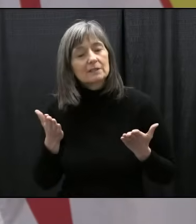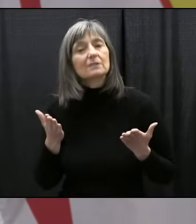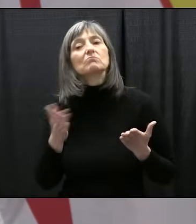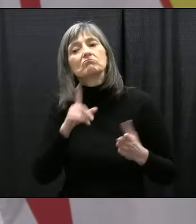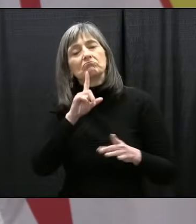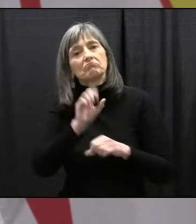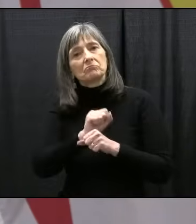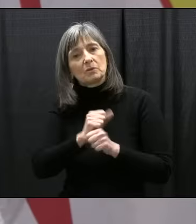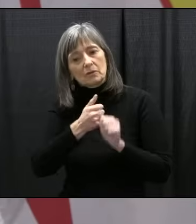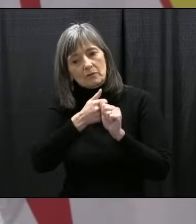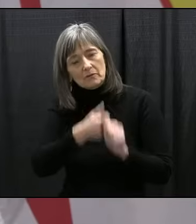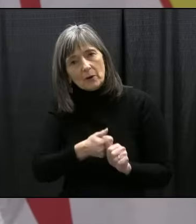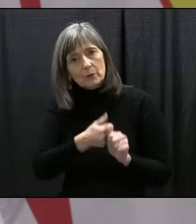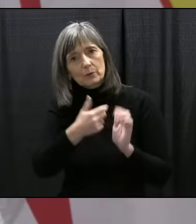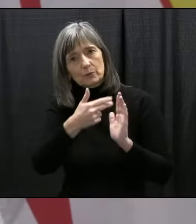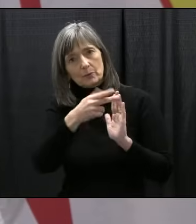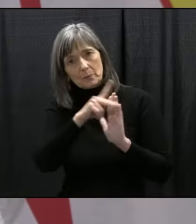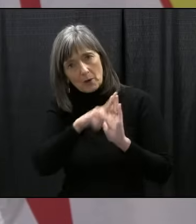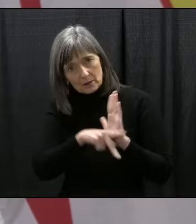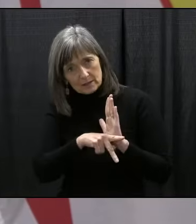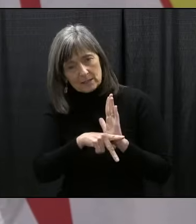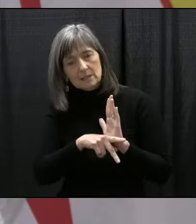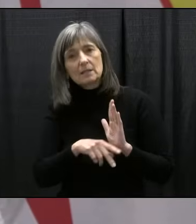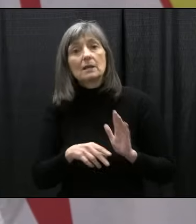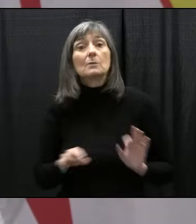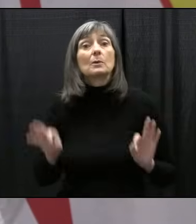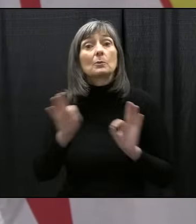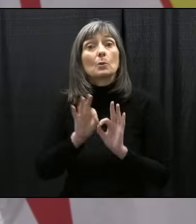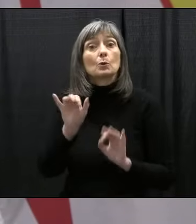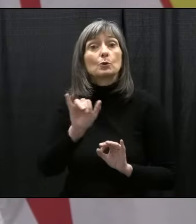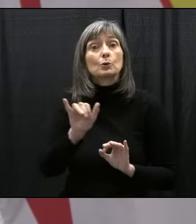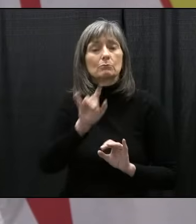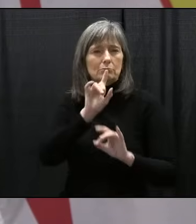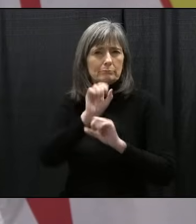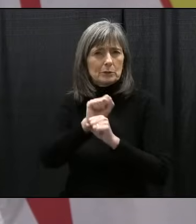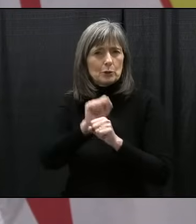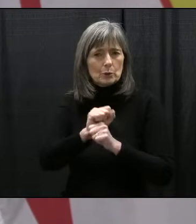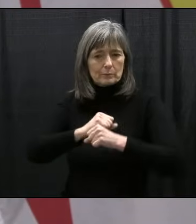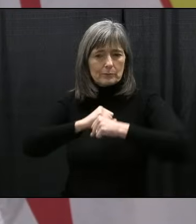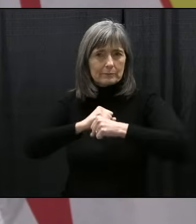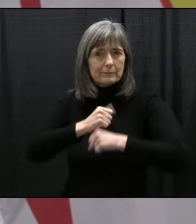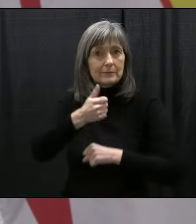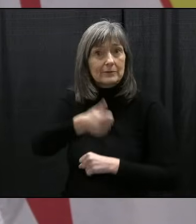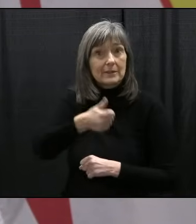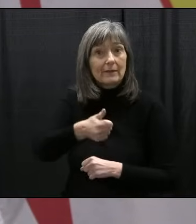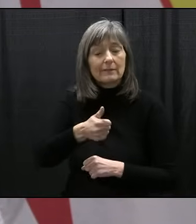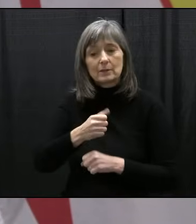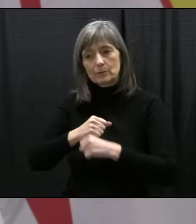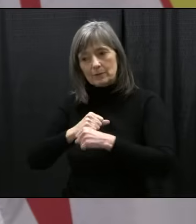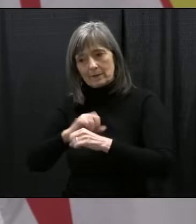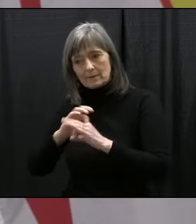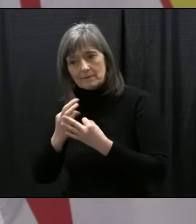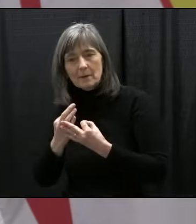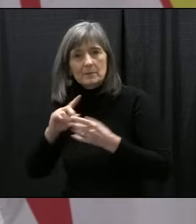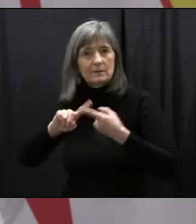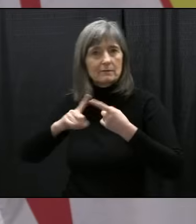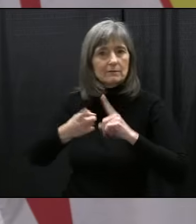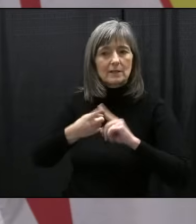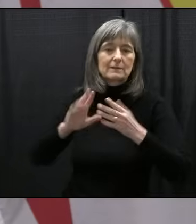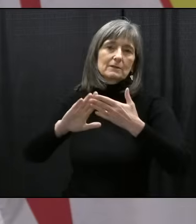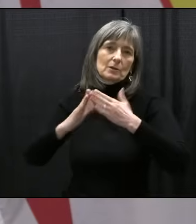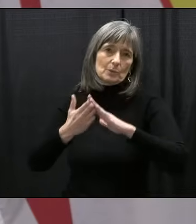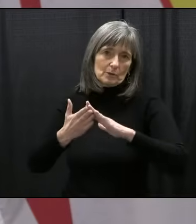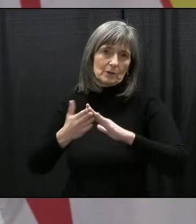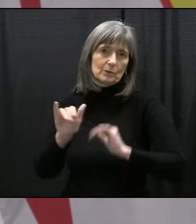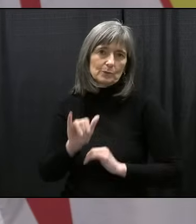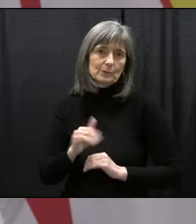their compliance with the policy, but more importantly, ensuring that they are protecting themselves, their family, their friends, their